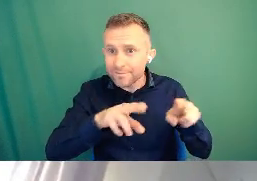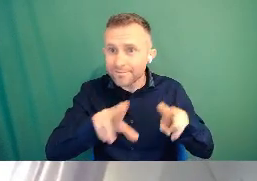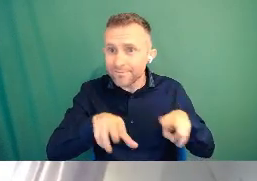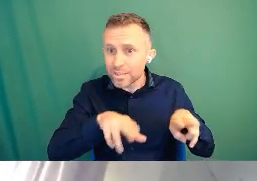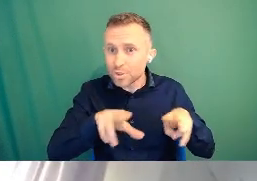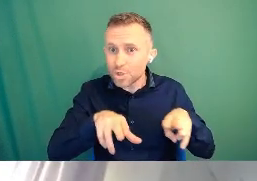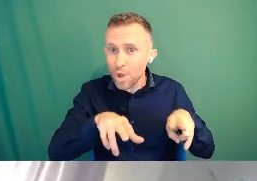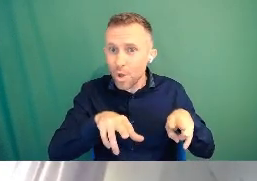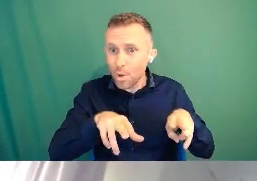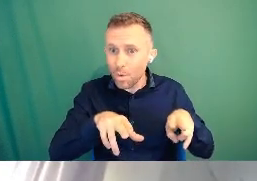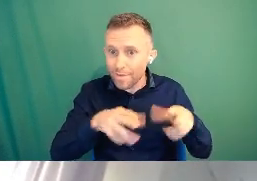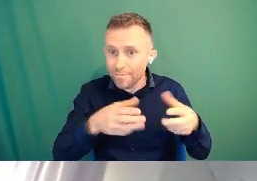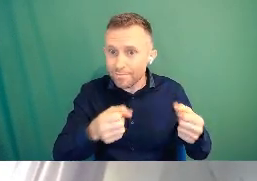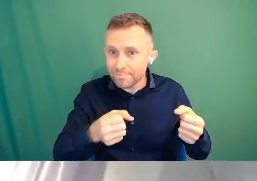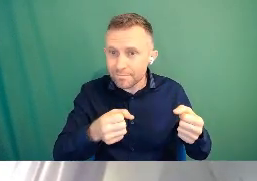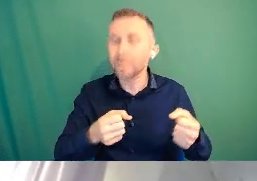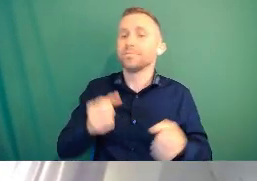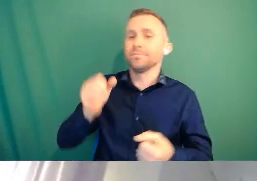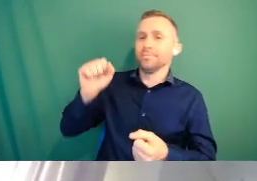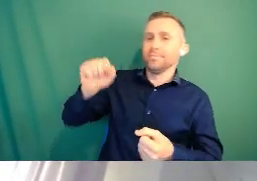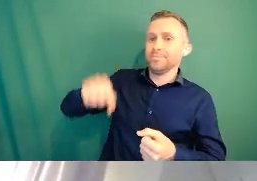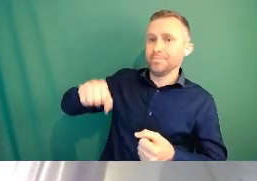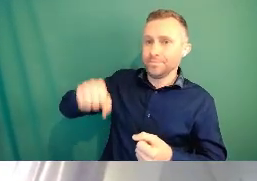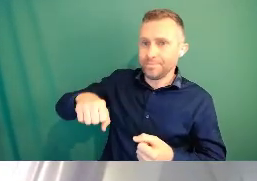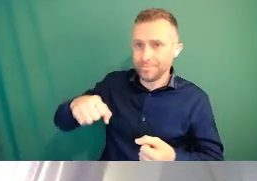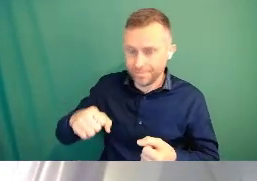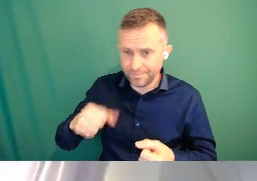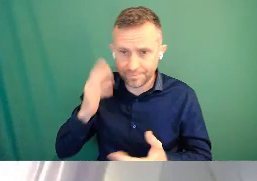it a bit more, please? Absolutely. So,